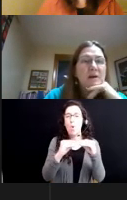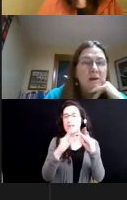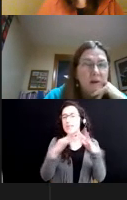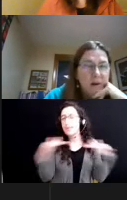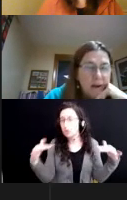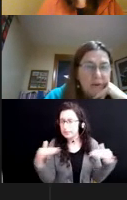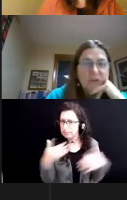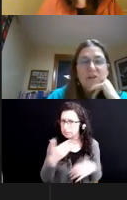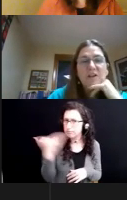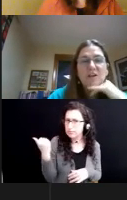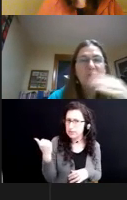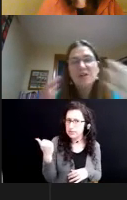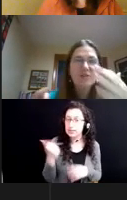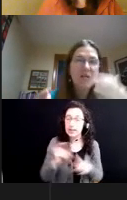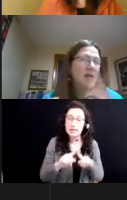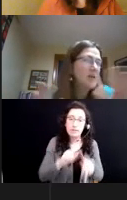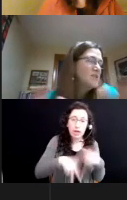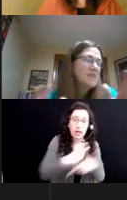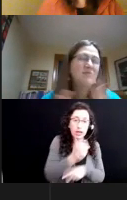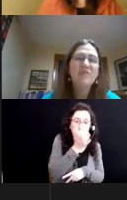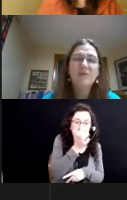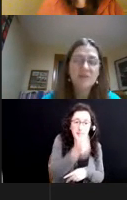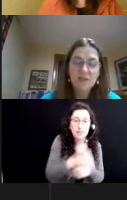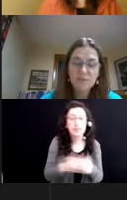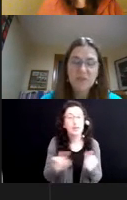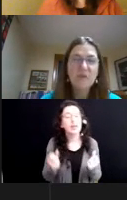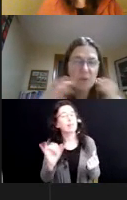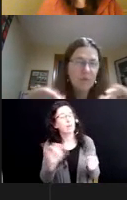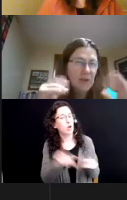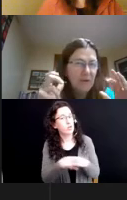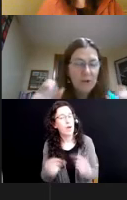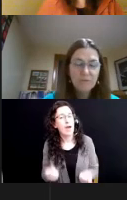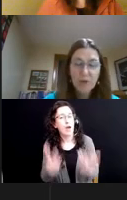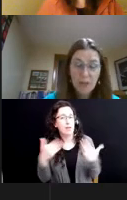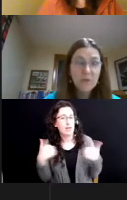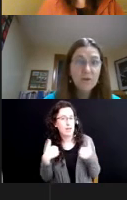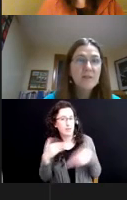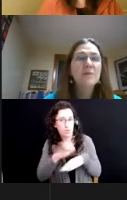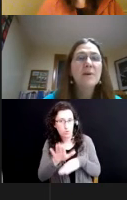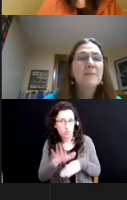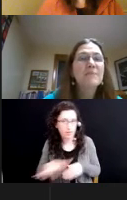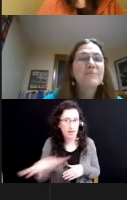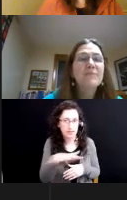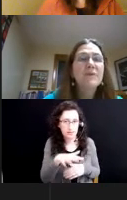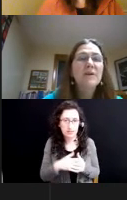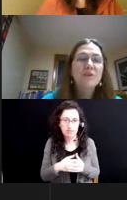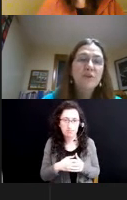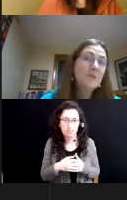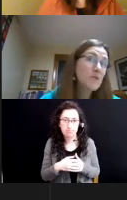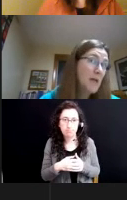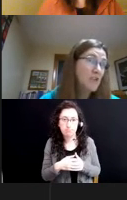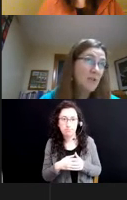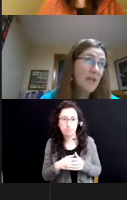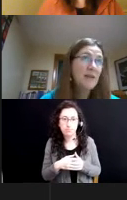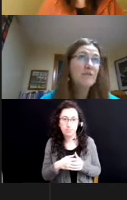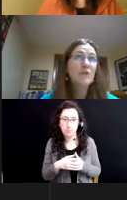grasses. How are you stocking your pastures? How many animals? And this is very site specific, but I'll give you what vocabulary to think about. Do your